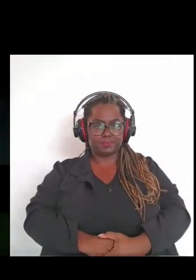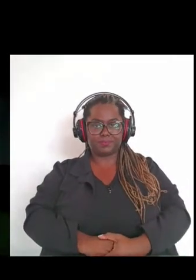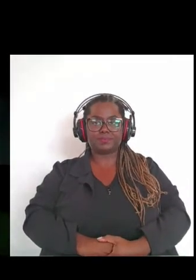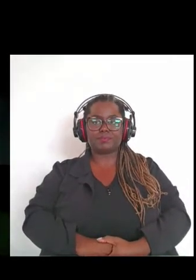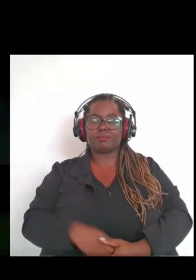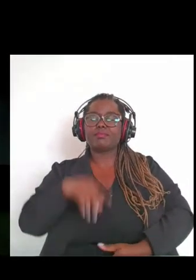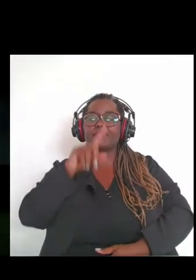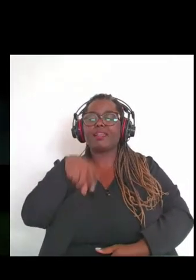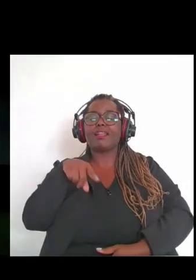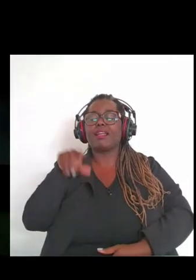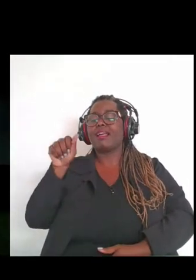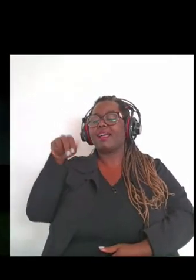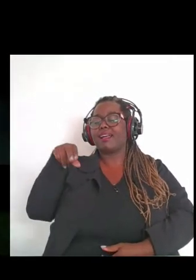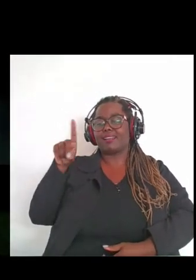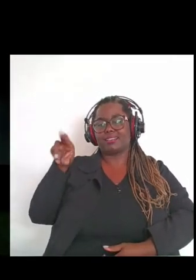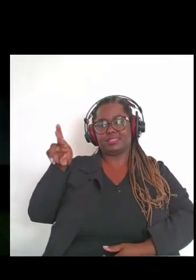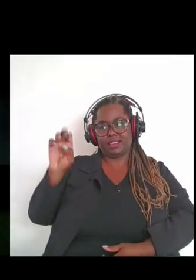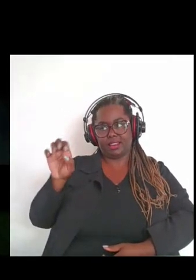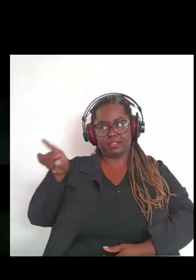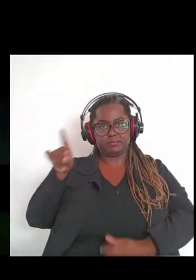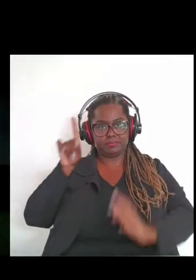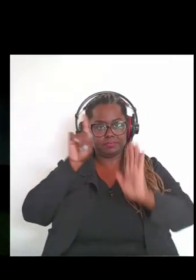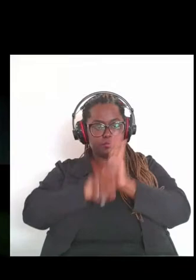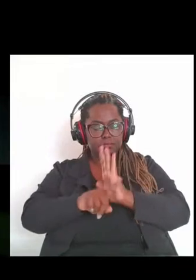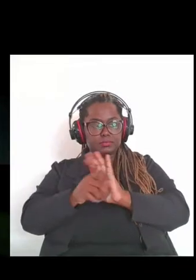coming from Andre